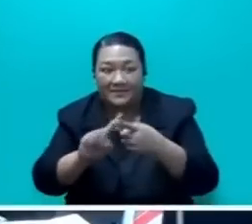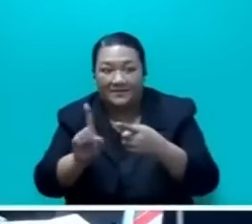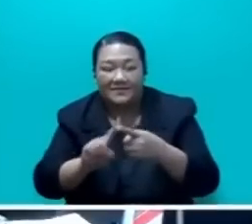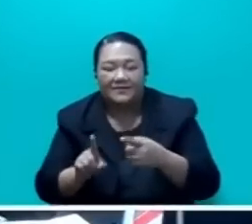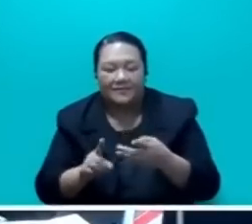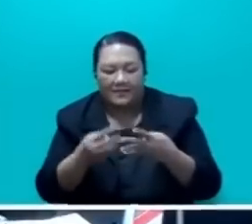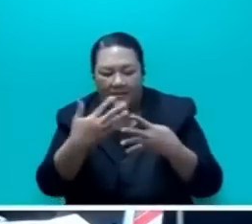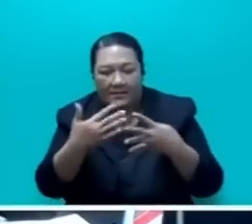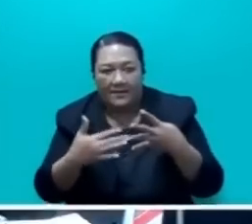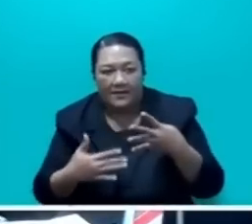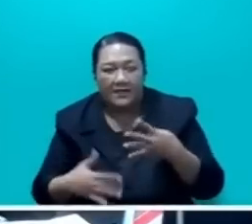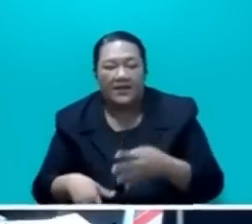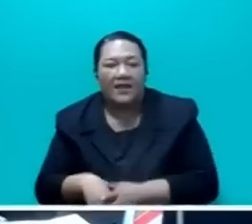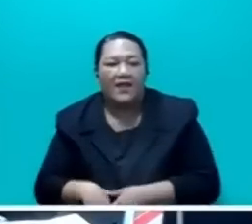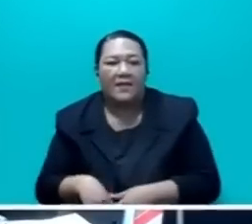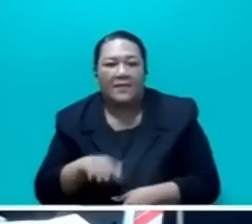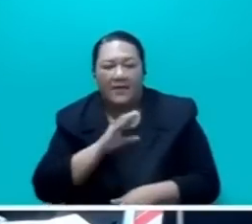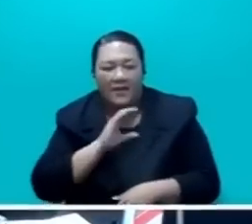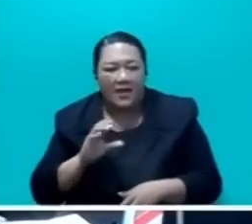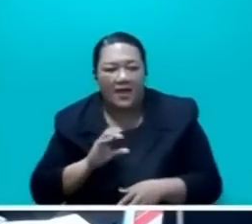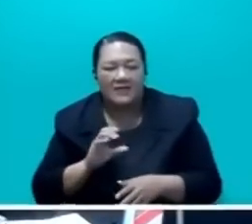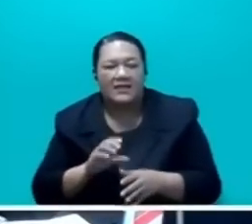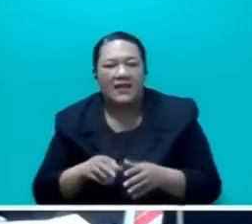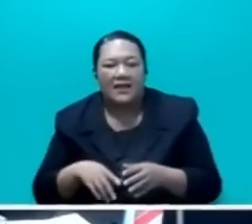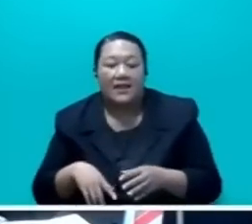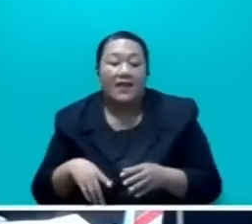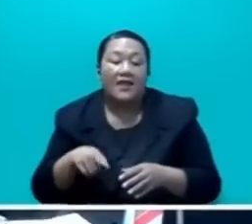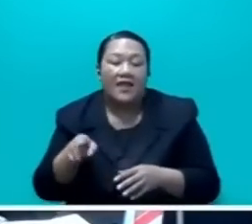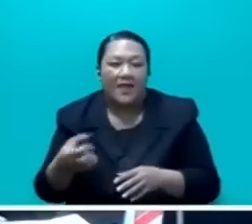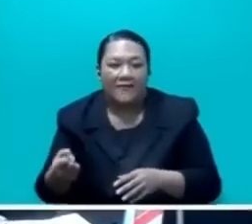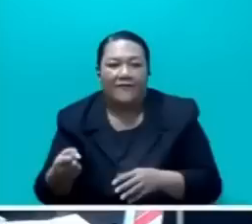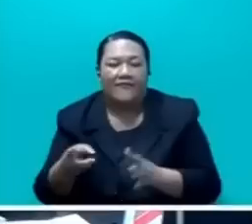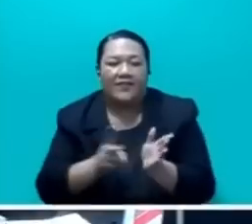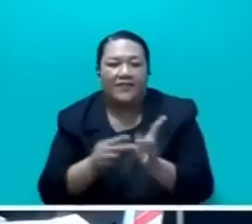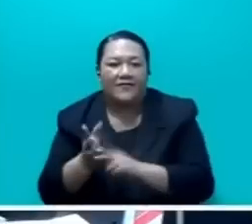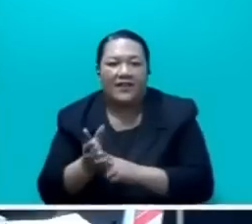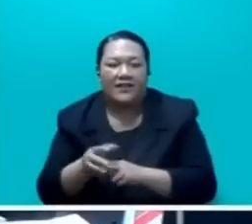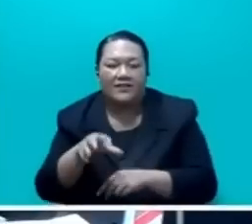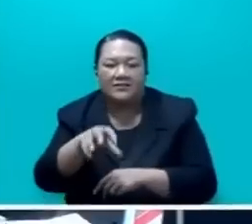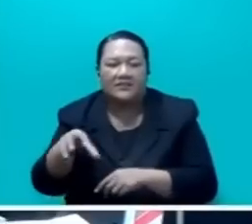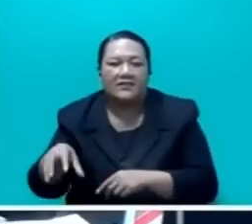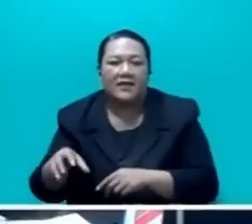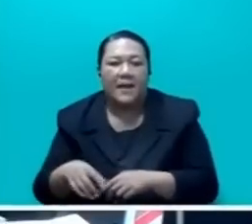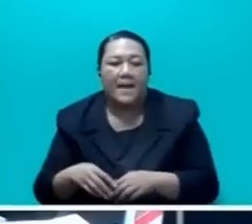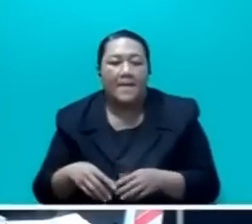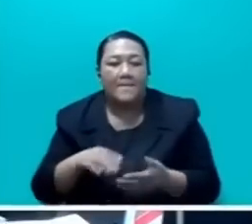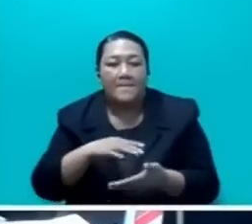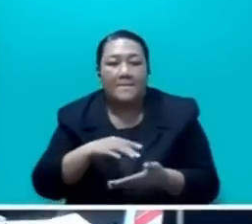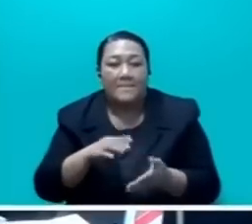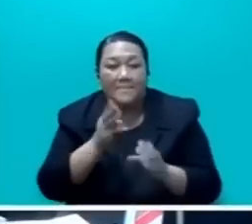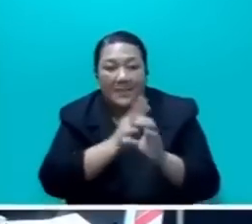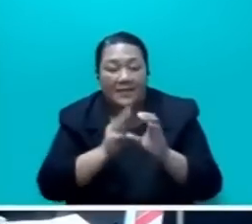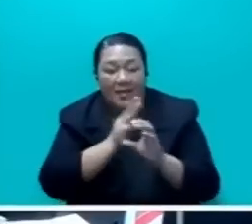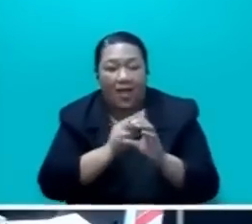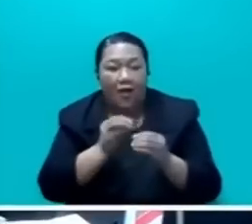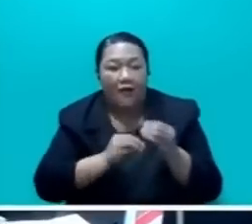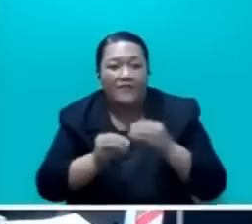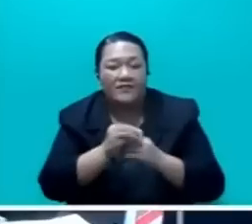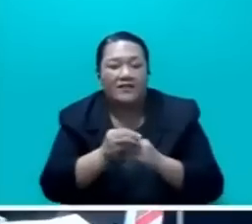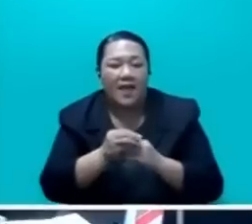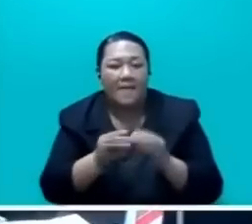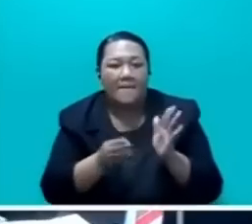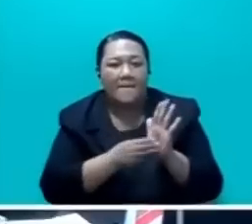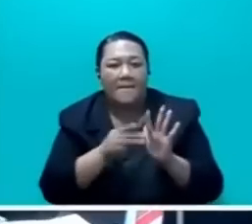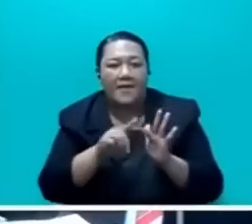Nassau, and my Tabali Wilmoni of Nassau Koro. To my media officer, Ratu Moses Mateika, we seated